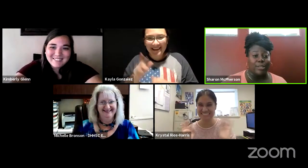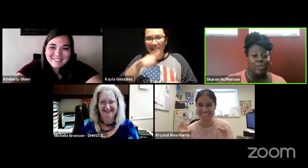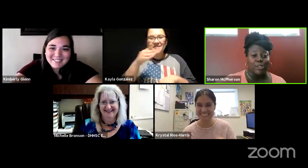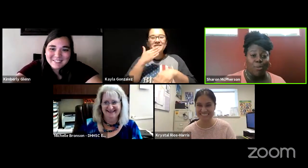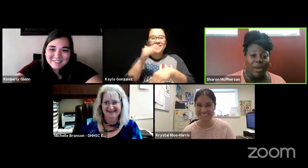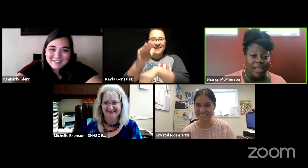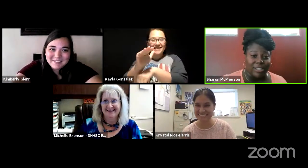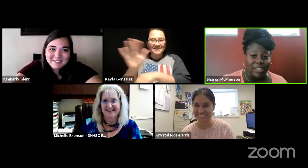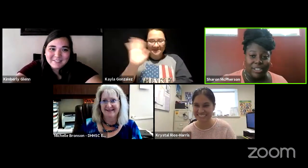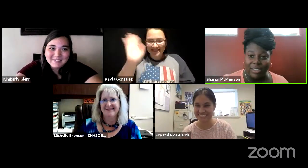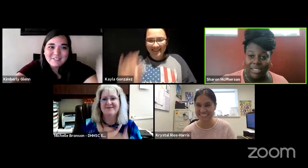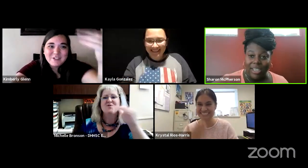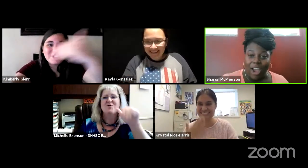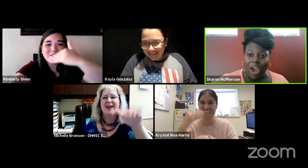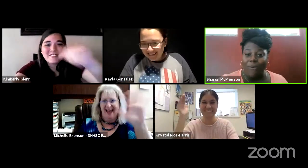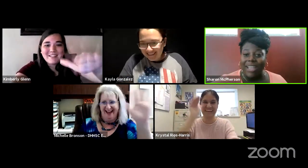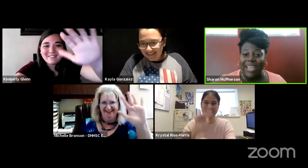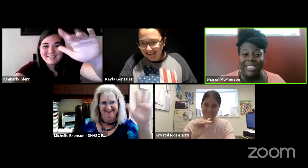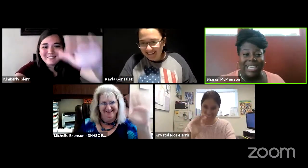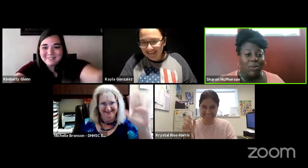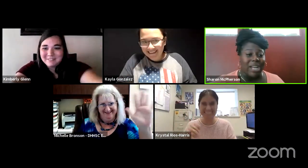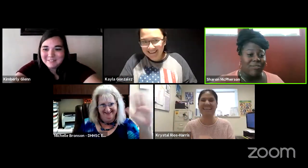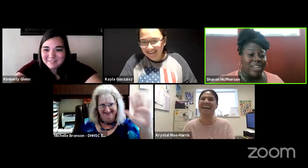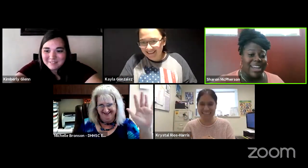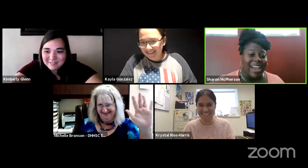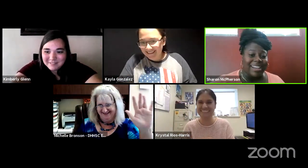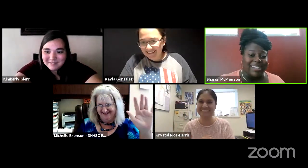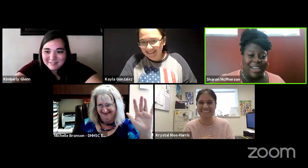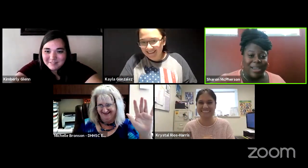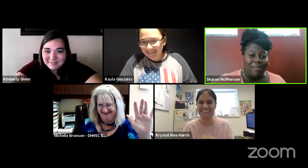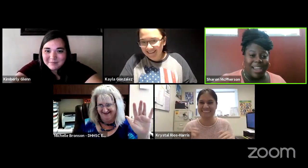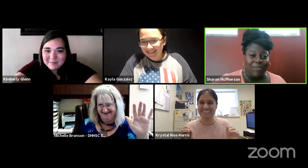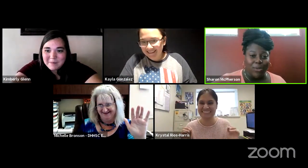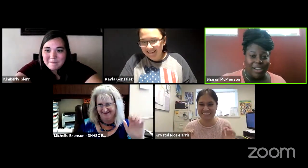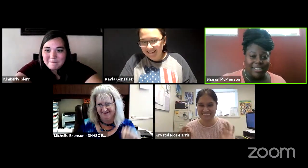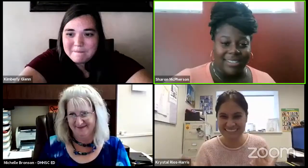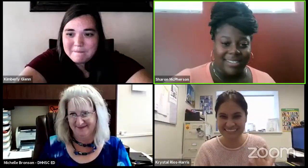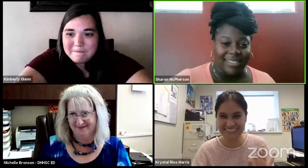everyone. Thank you so much. All right, Kayla saying everyone have a good night. Bye, everyone.